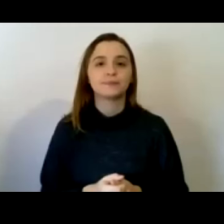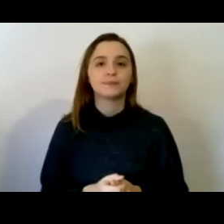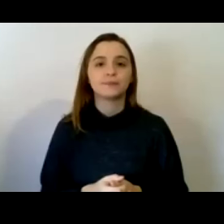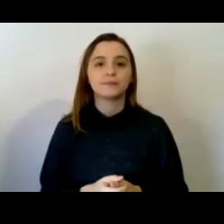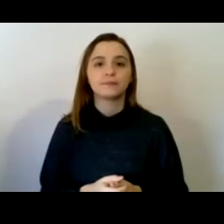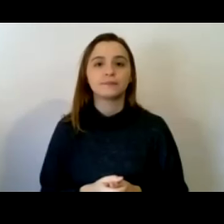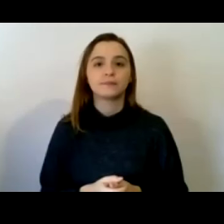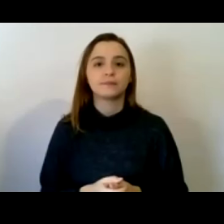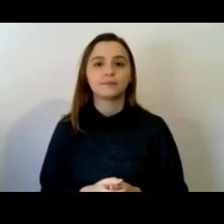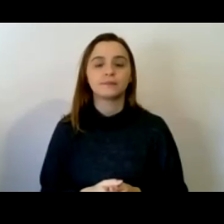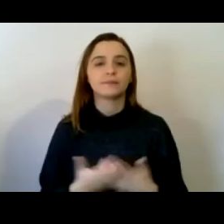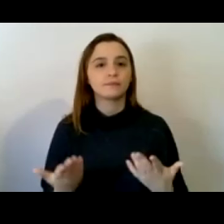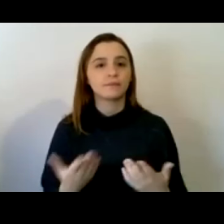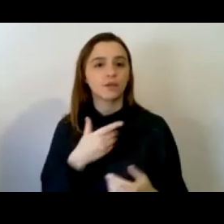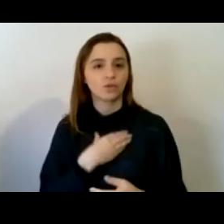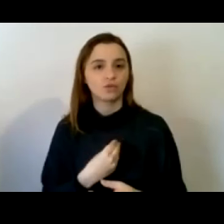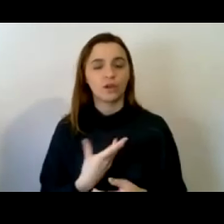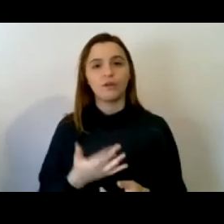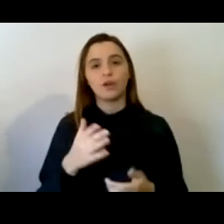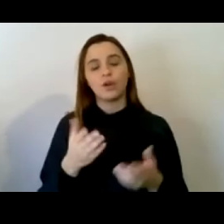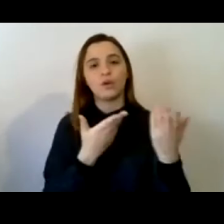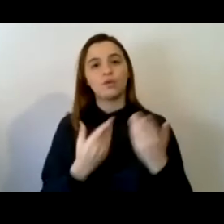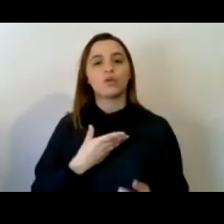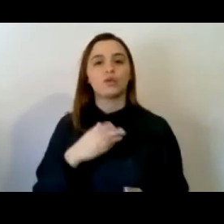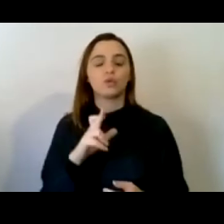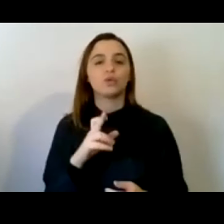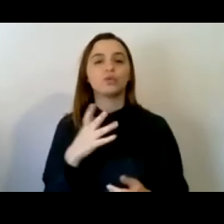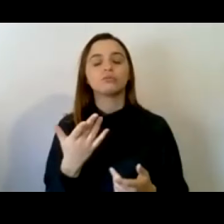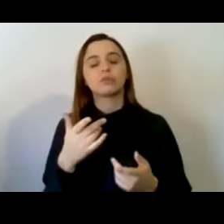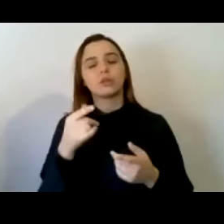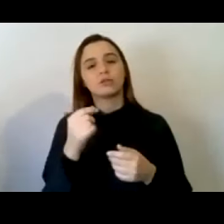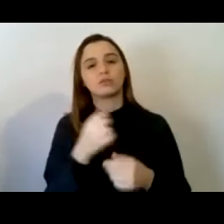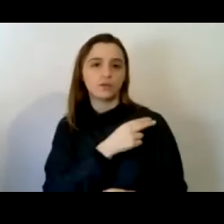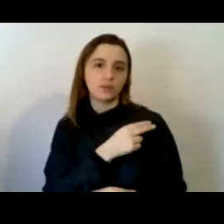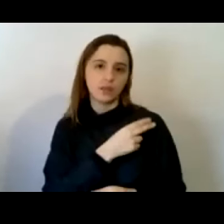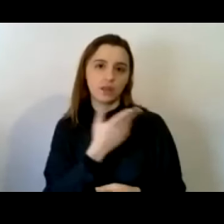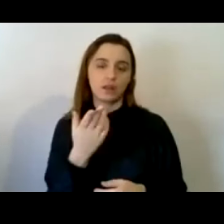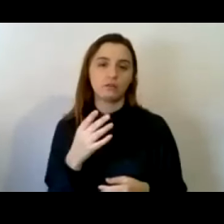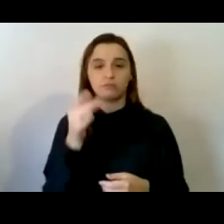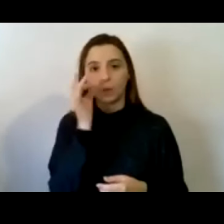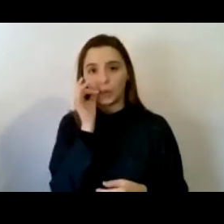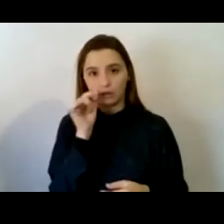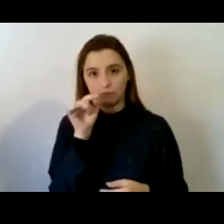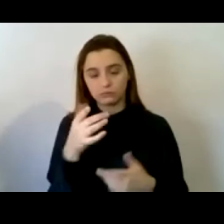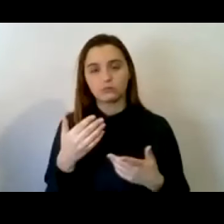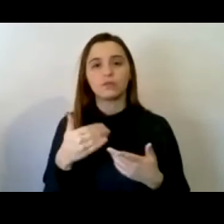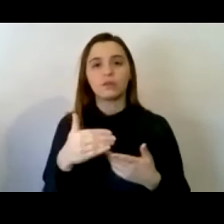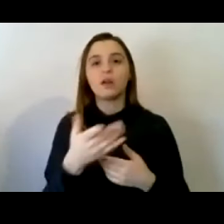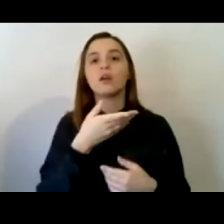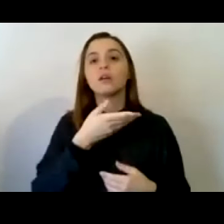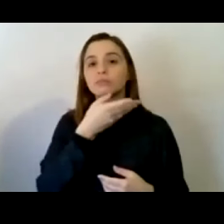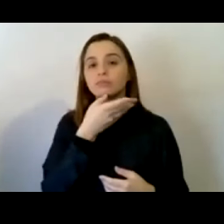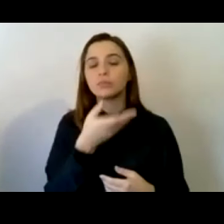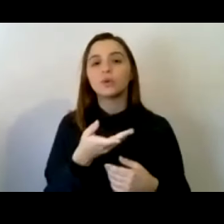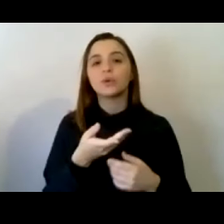I would like to invite Dr. Zoltán Bajmoci from University of Szeged to hold his presentation about what makes